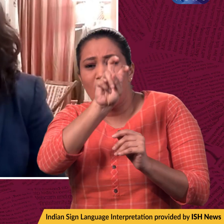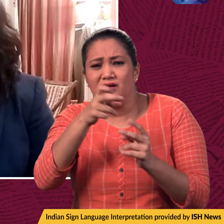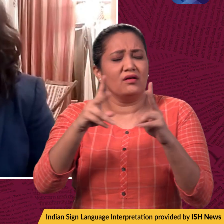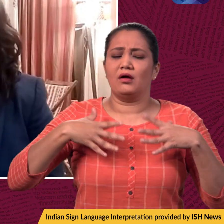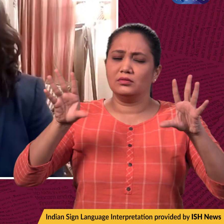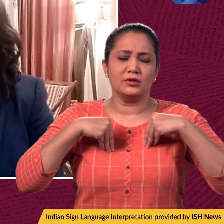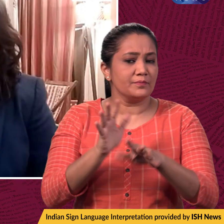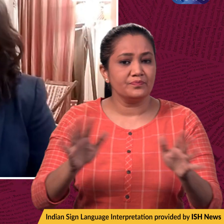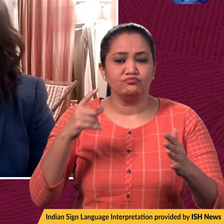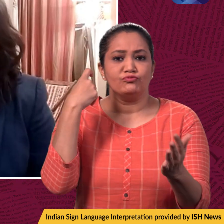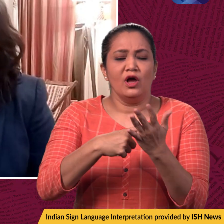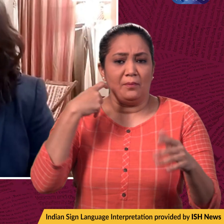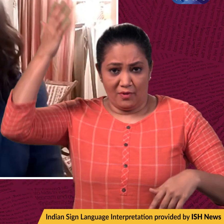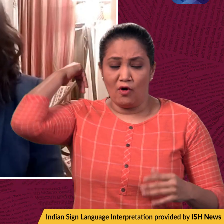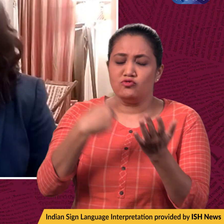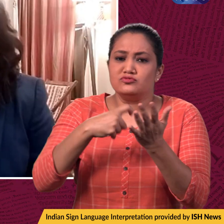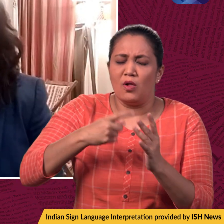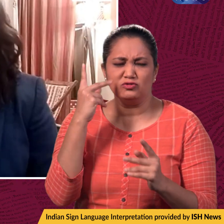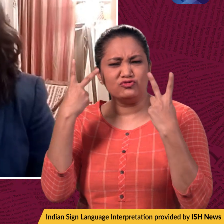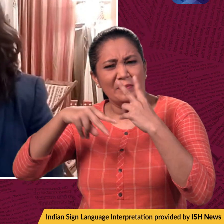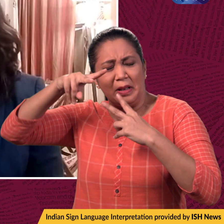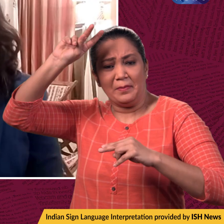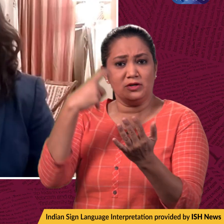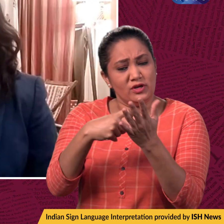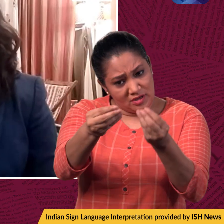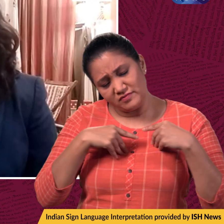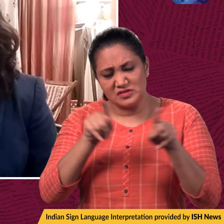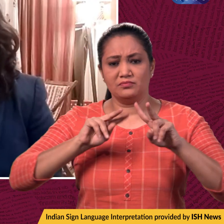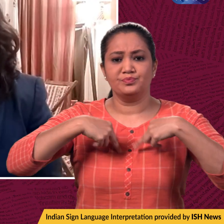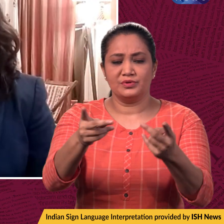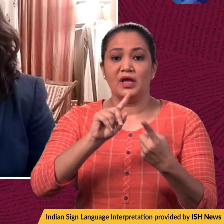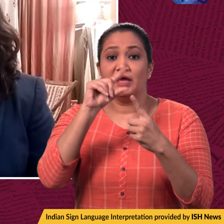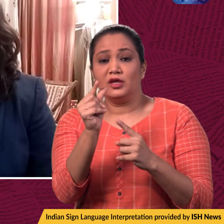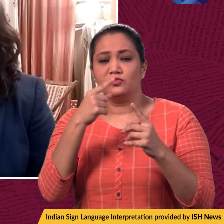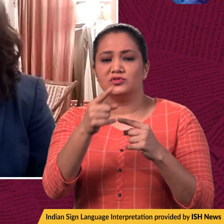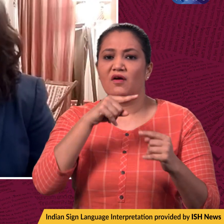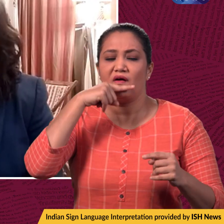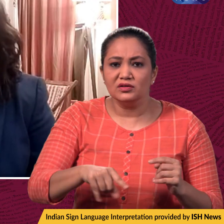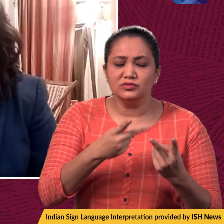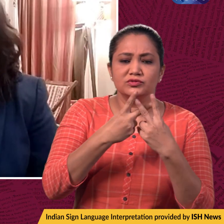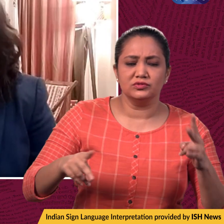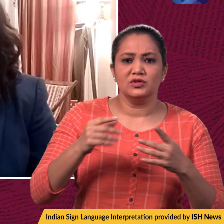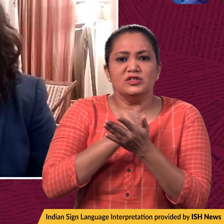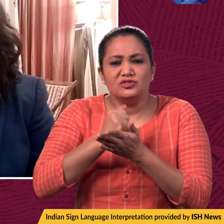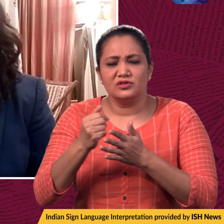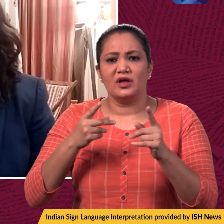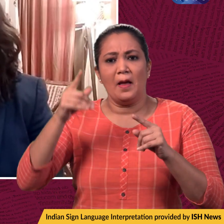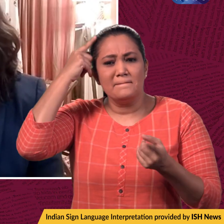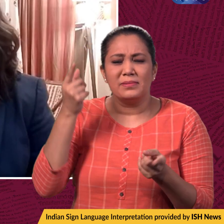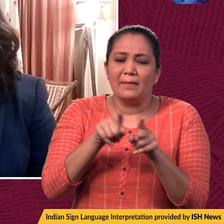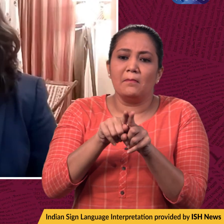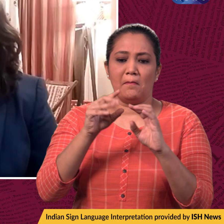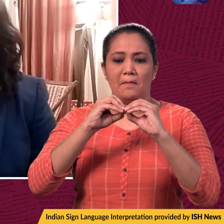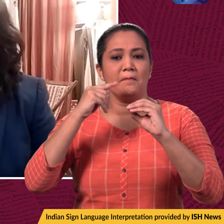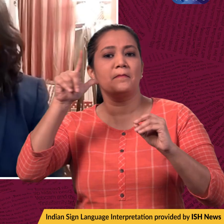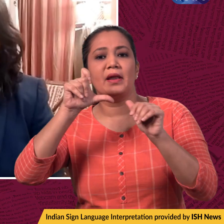after sanctions were levied against Russia. Now, the EU has accused Russia of using energy to try and blackmail